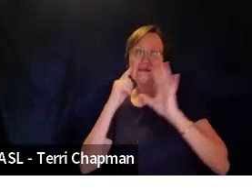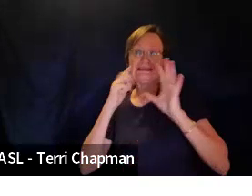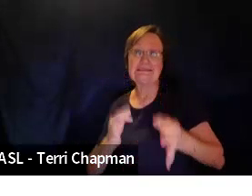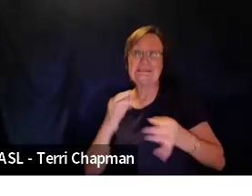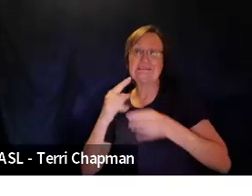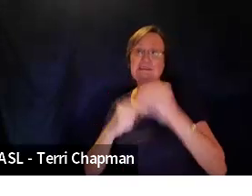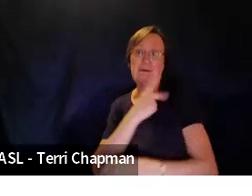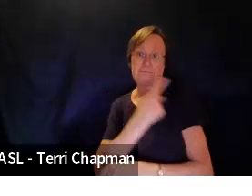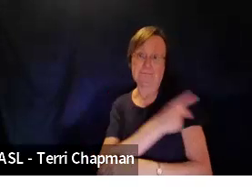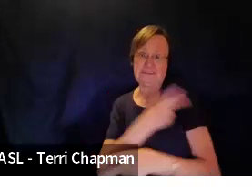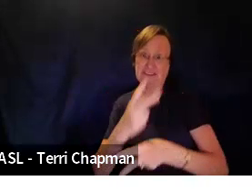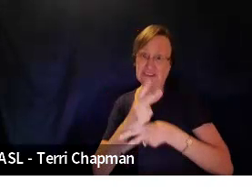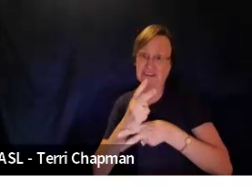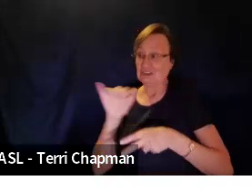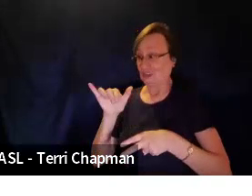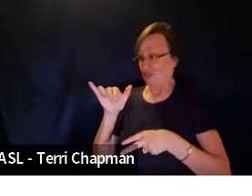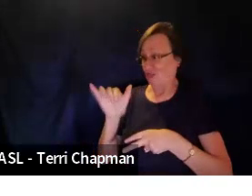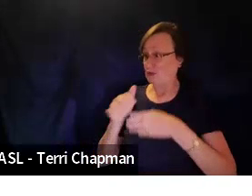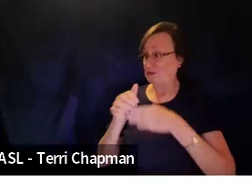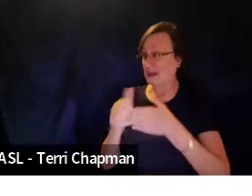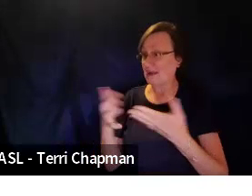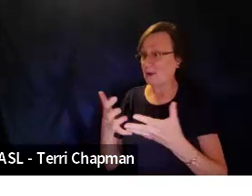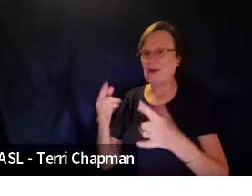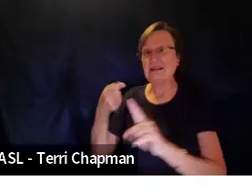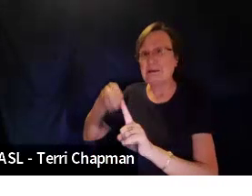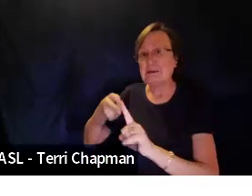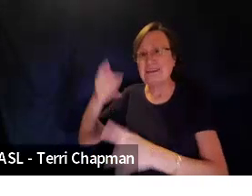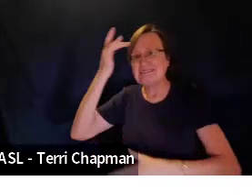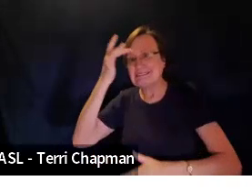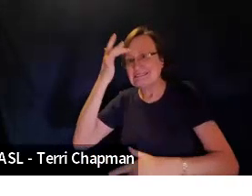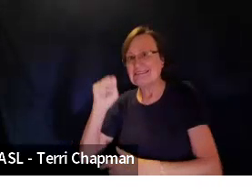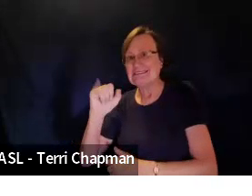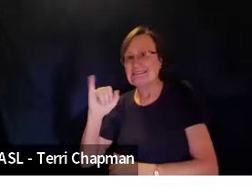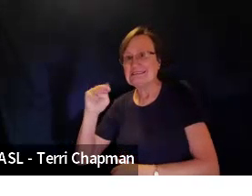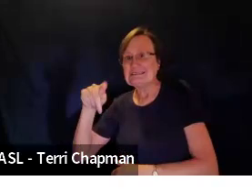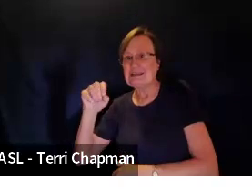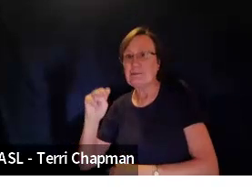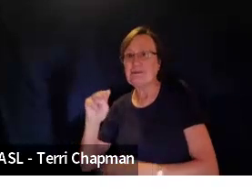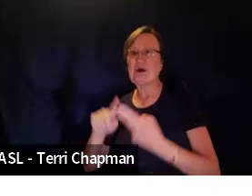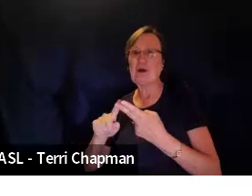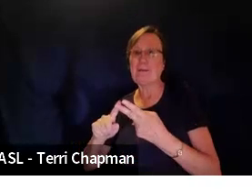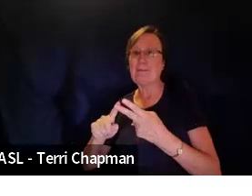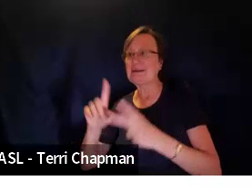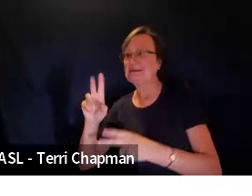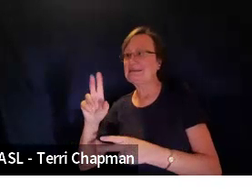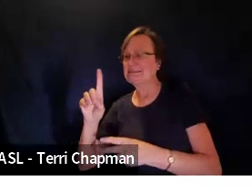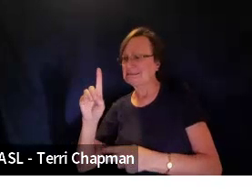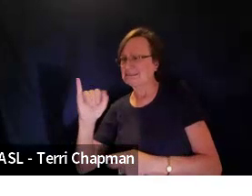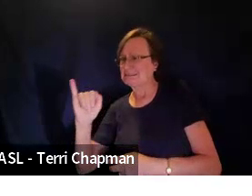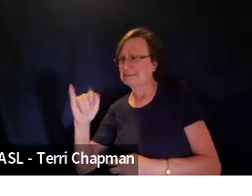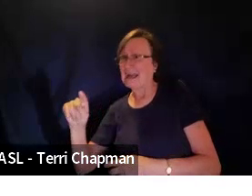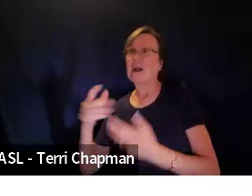are guided by specific symptoms, specific diagnostic information about that patient, that person, test results,